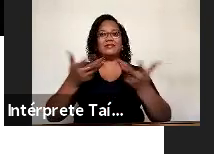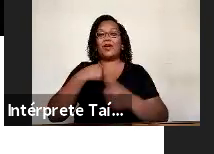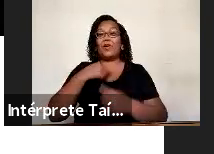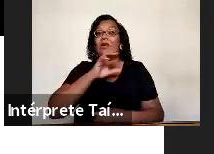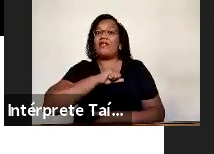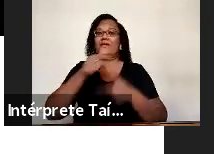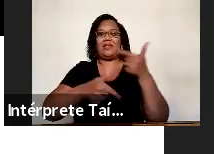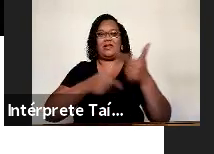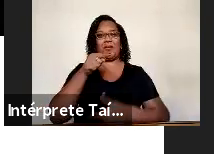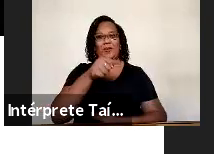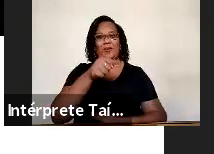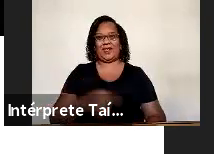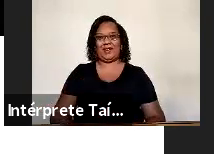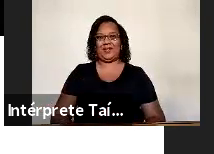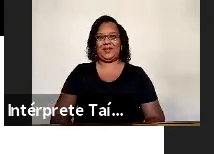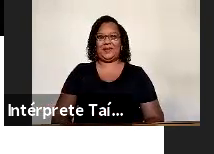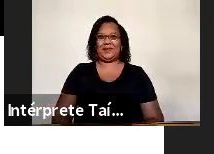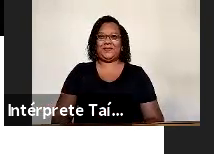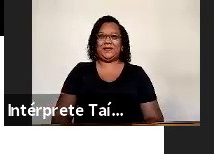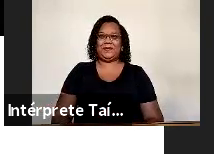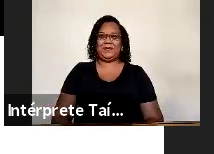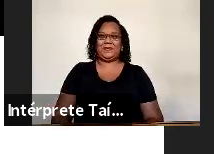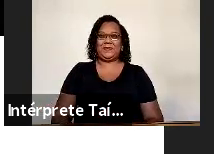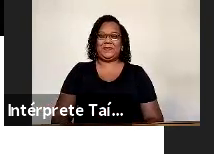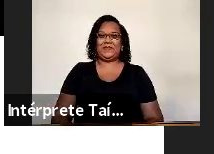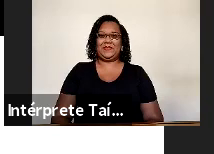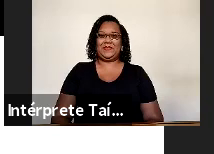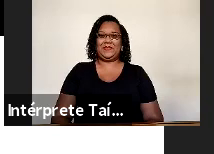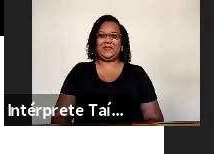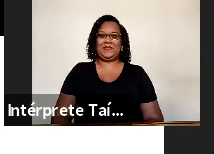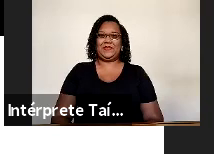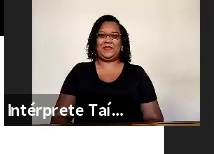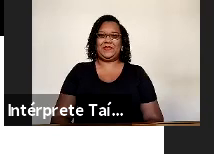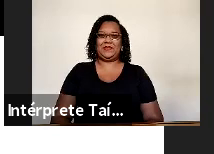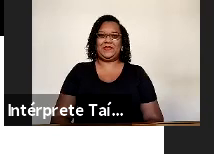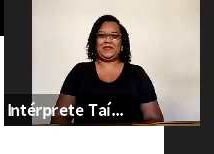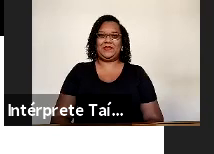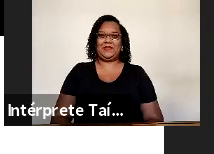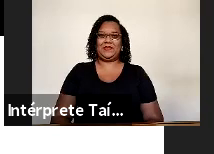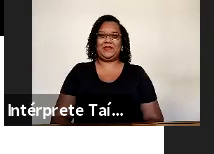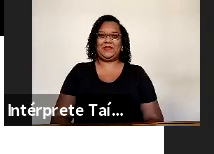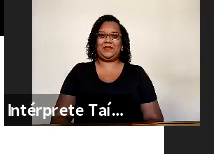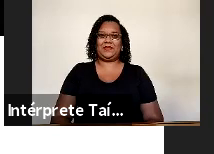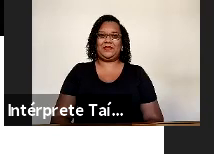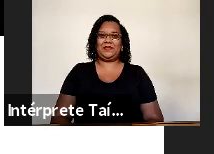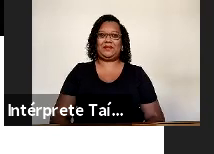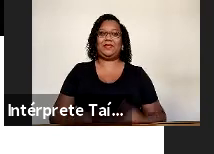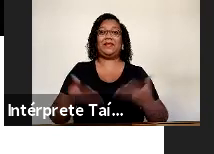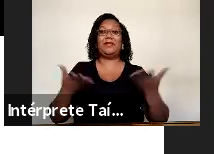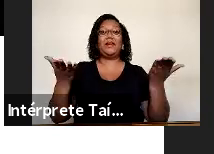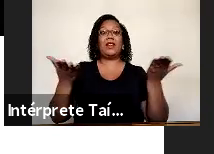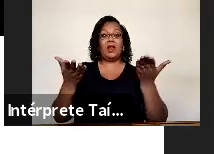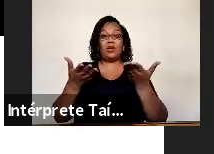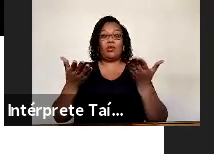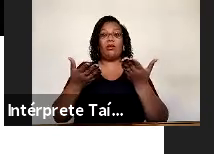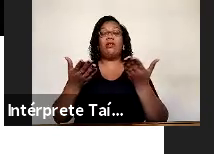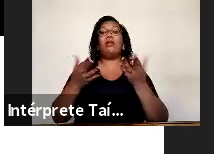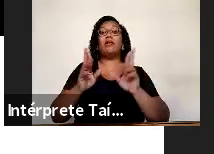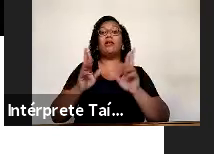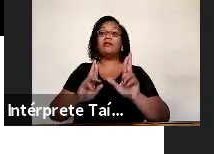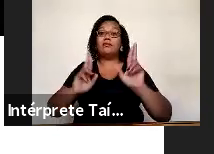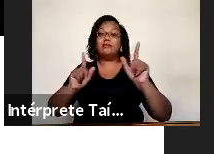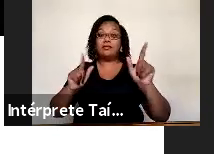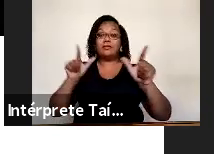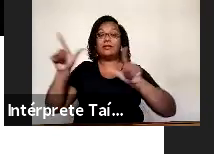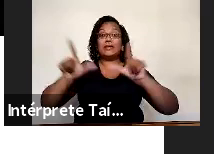Now, a very important and controversial part of working for live TV is, how do